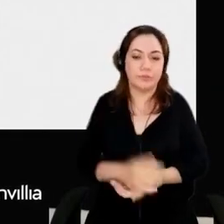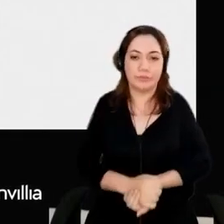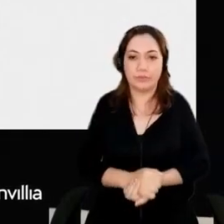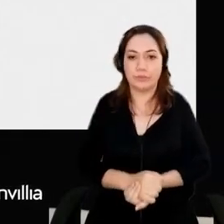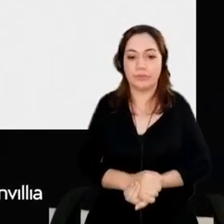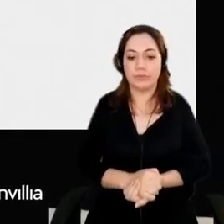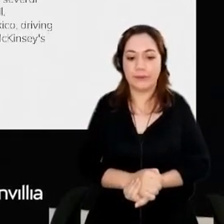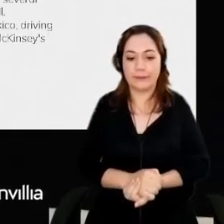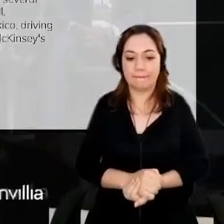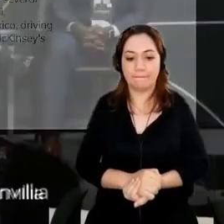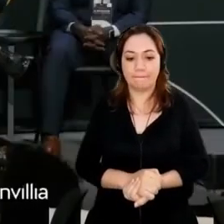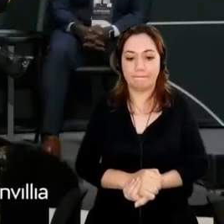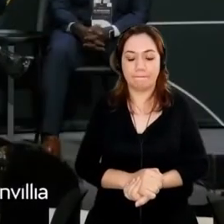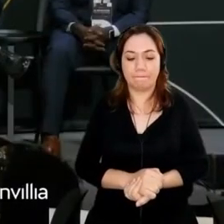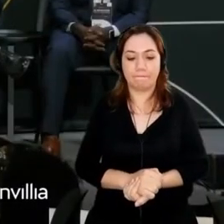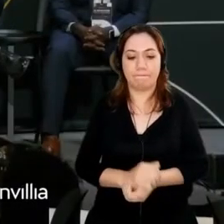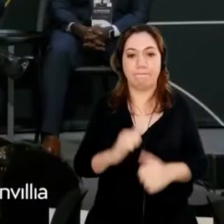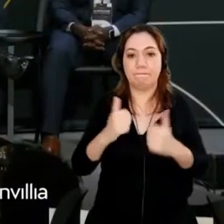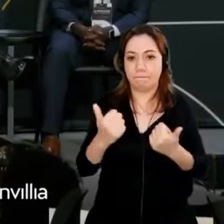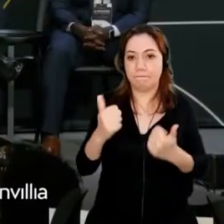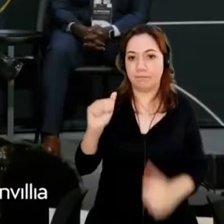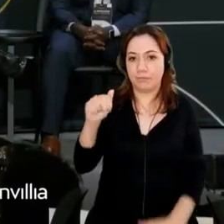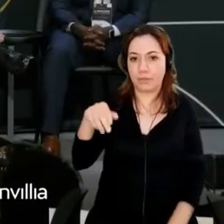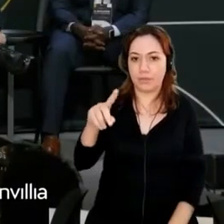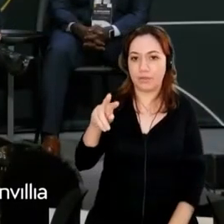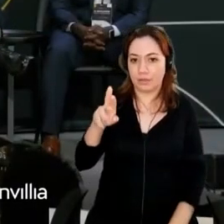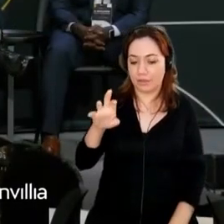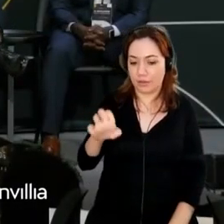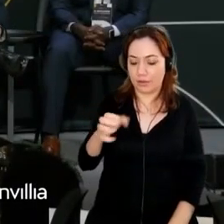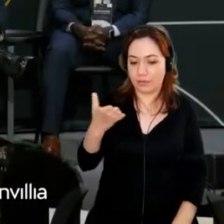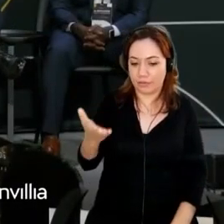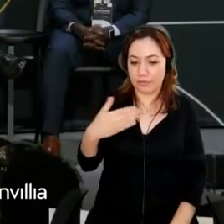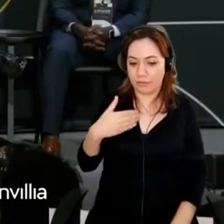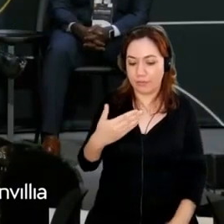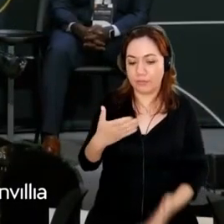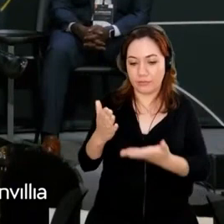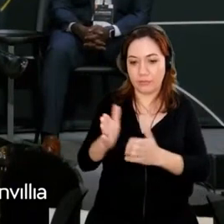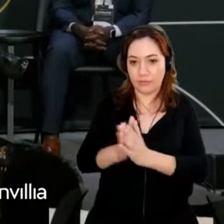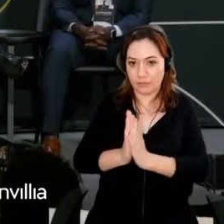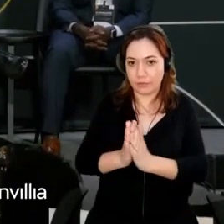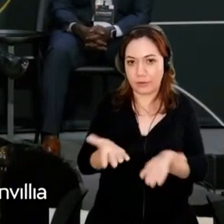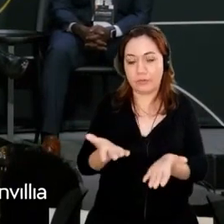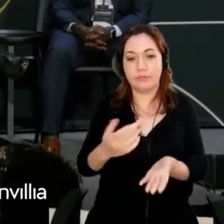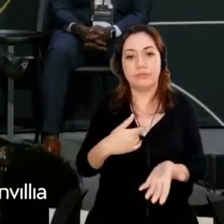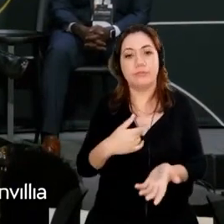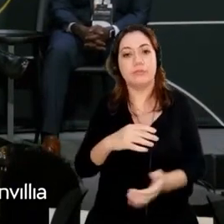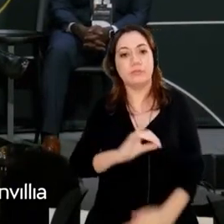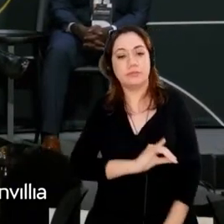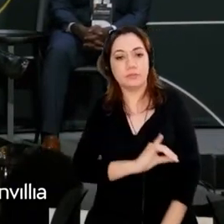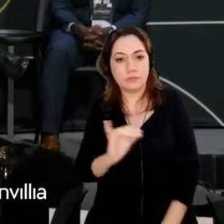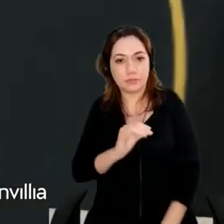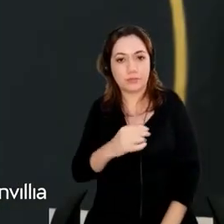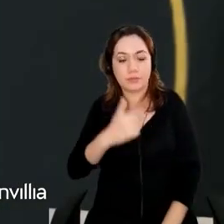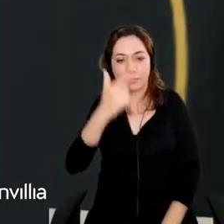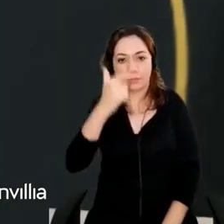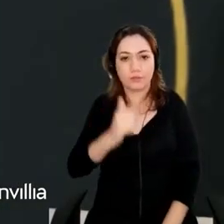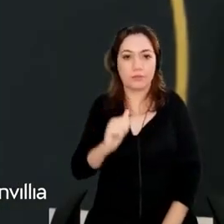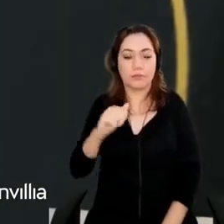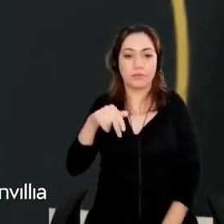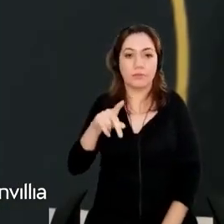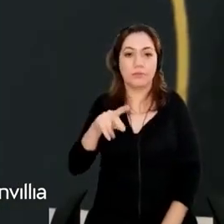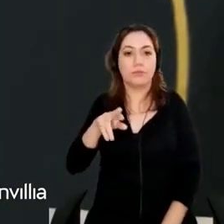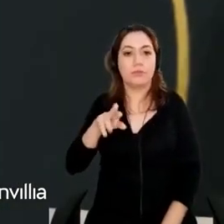Awesome. André, please introduce yourself. Oh, hi, everyone. I'm André Nascimento. I'm from